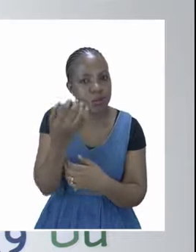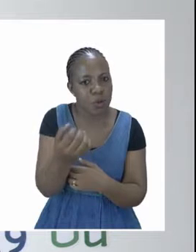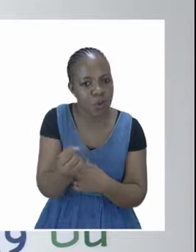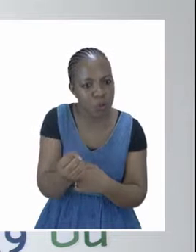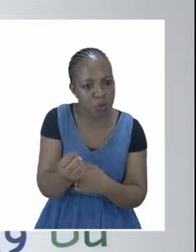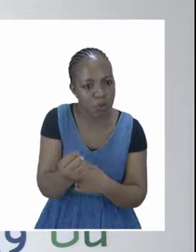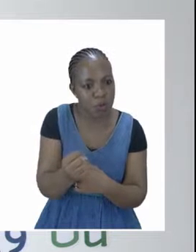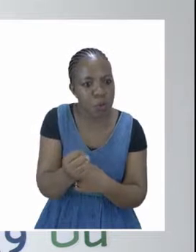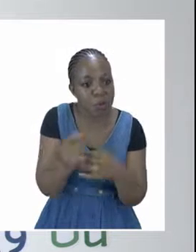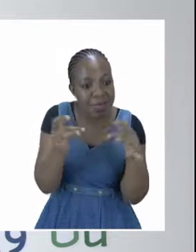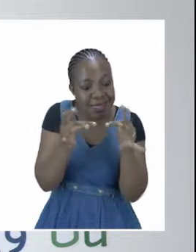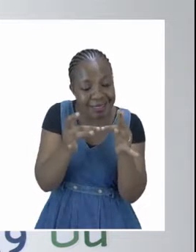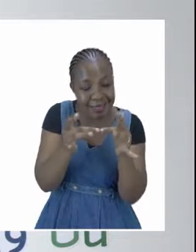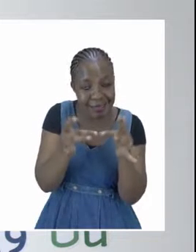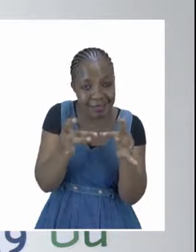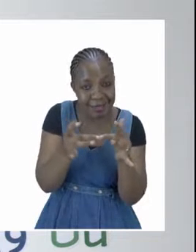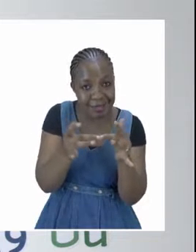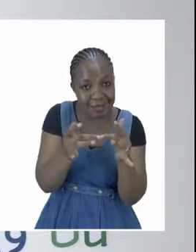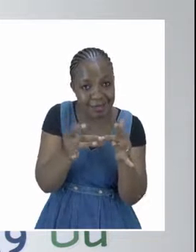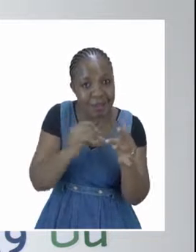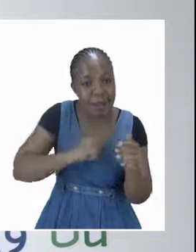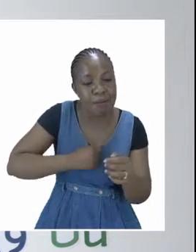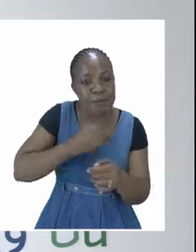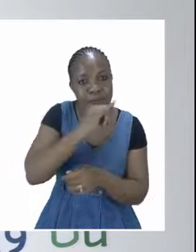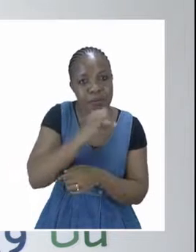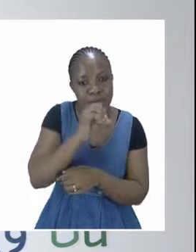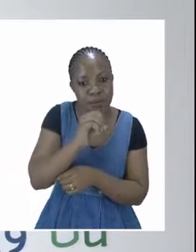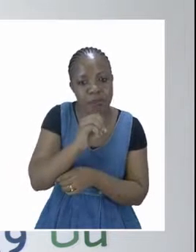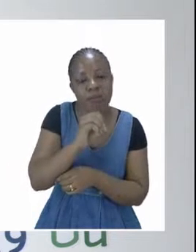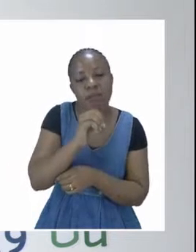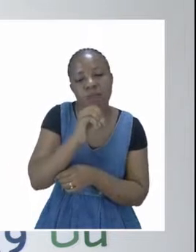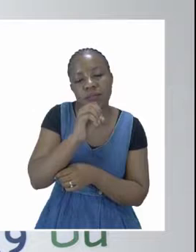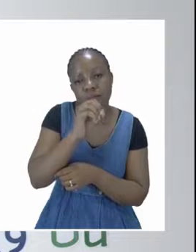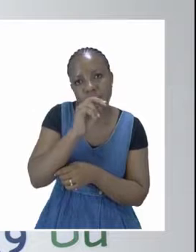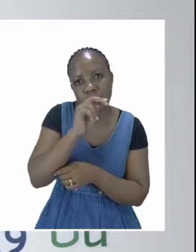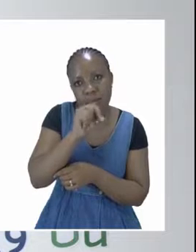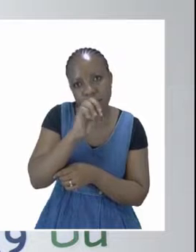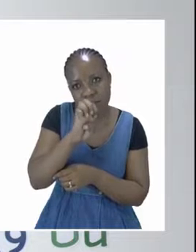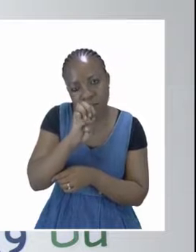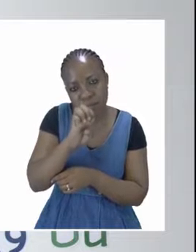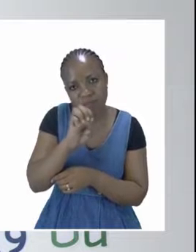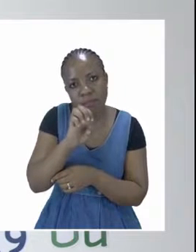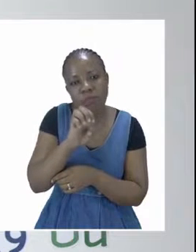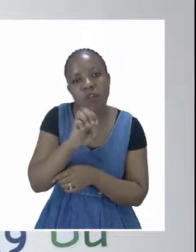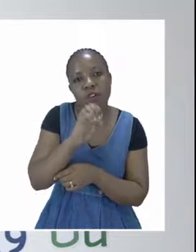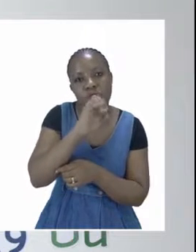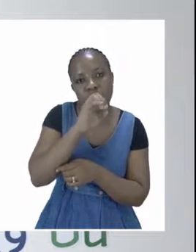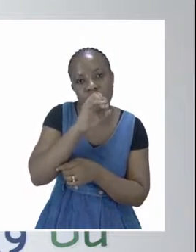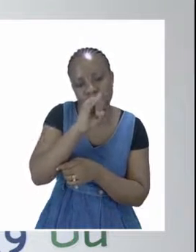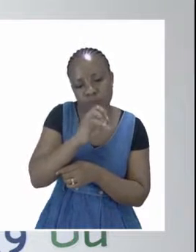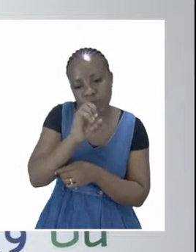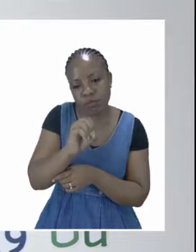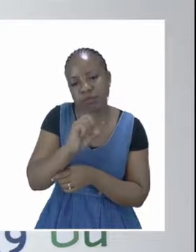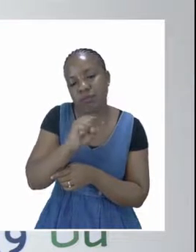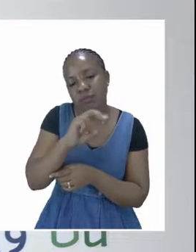our online platforms, MyZone and Zoshi Facebook pages, and in addition,